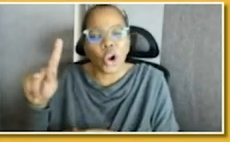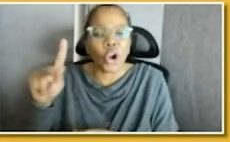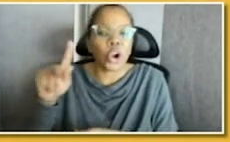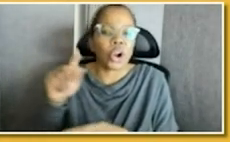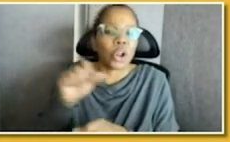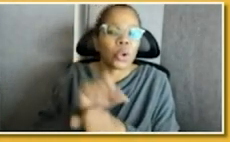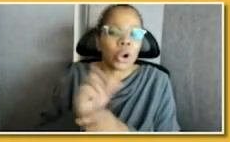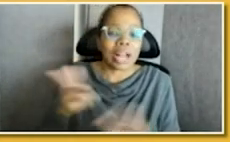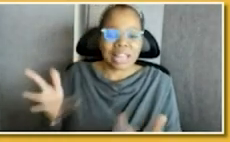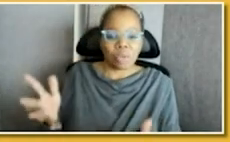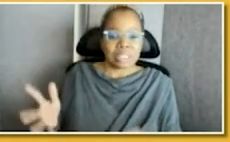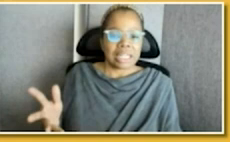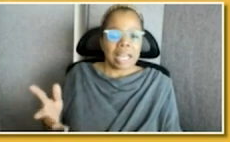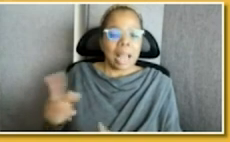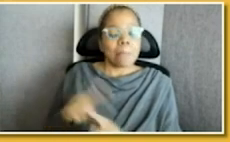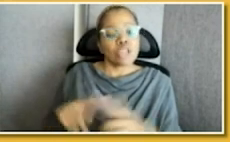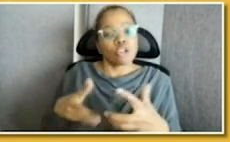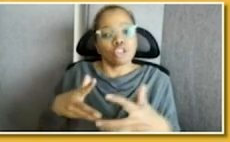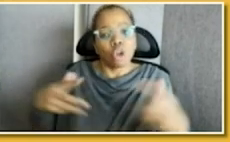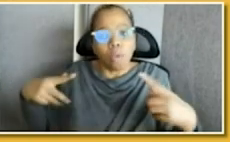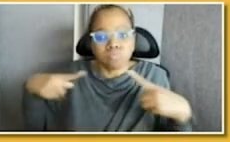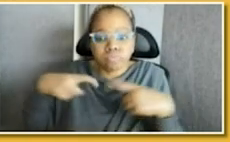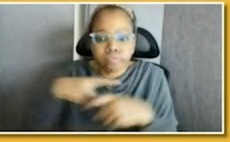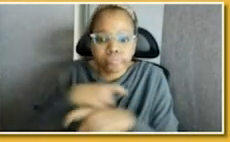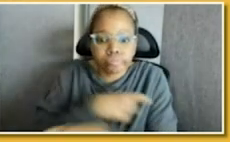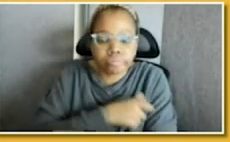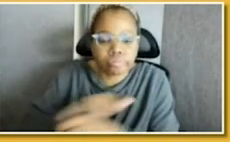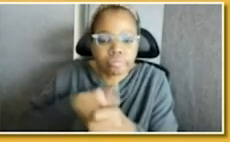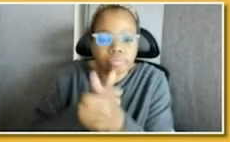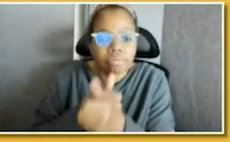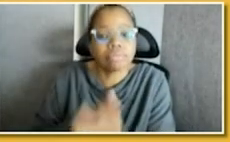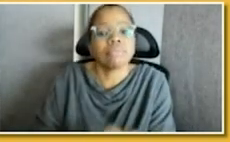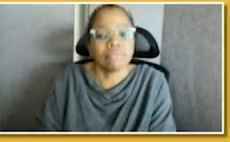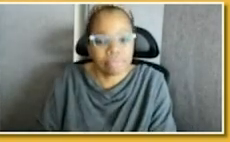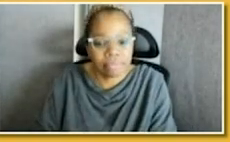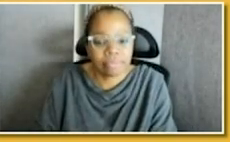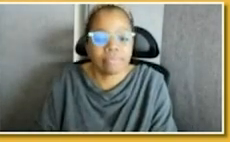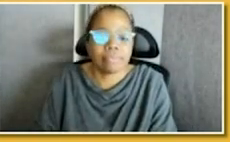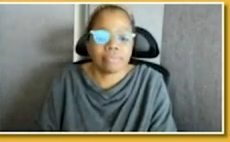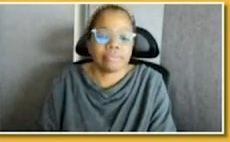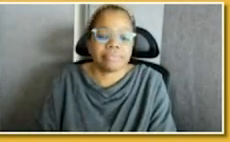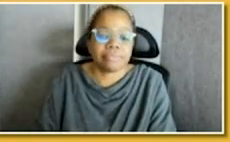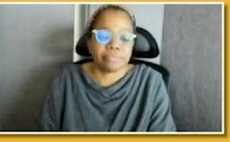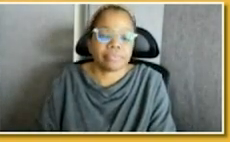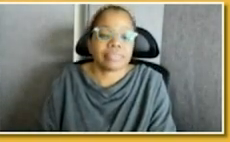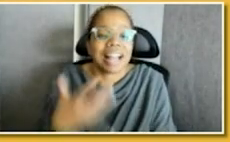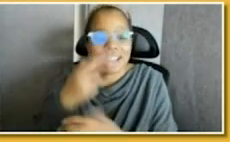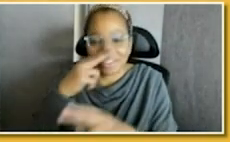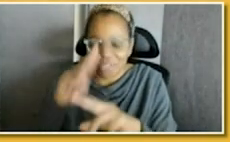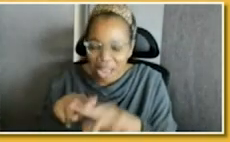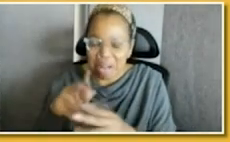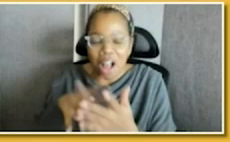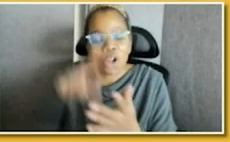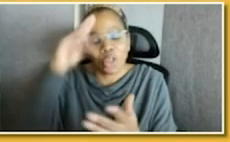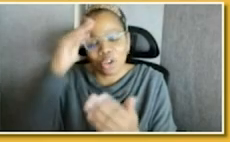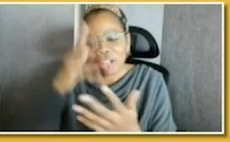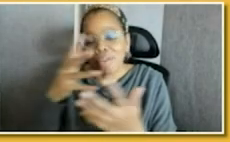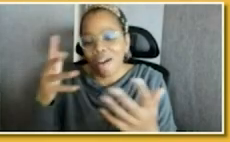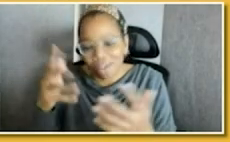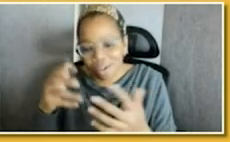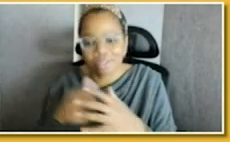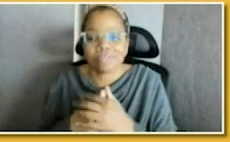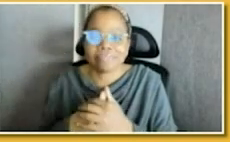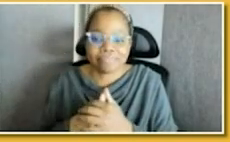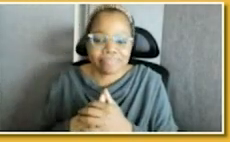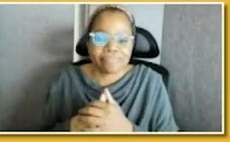so much more to the Postal Service behind the scenes. So it was a lot of fun and I learned a lot. And I really,